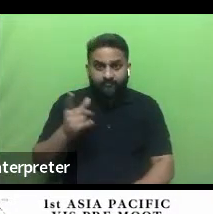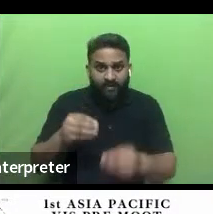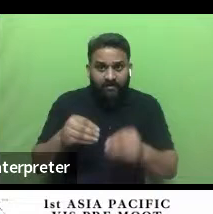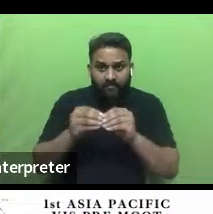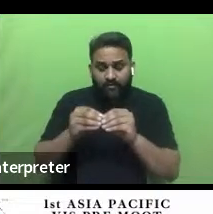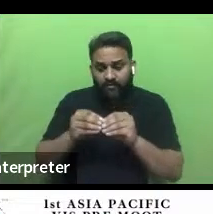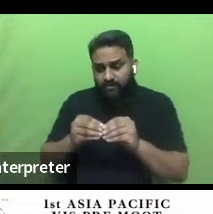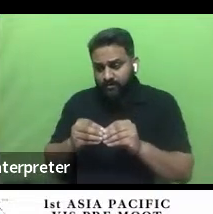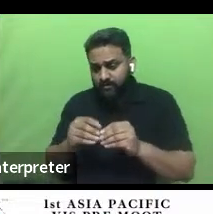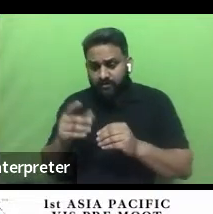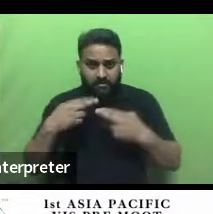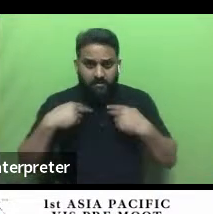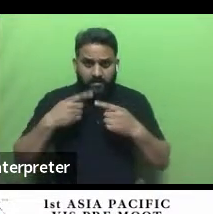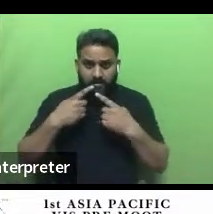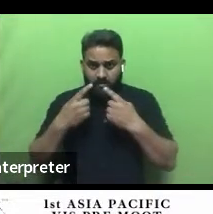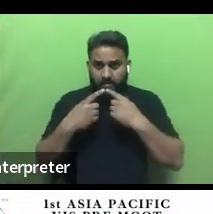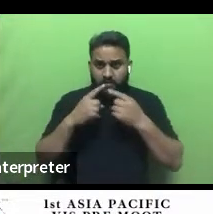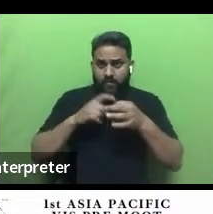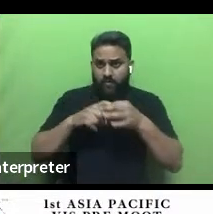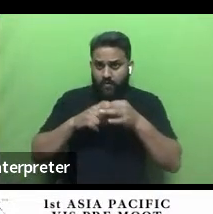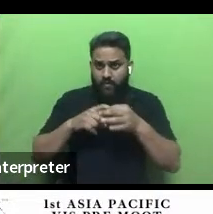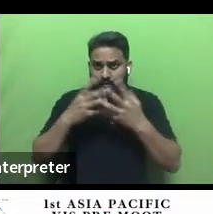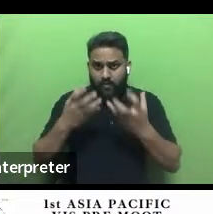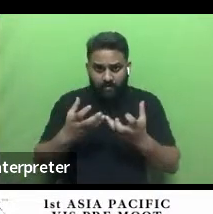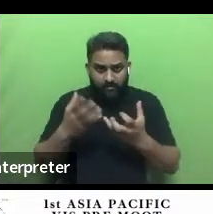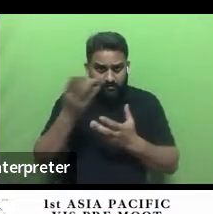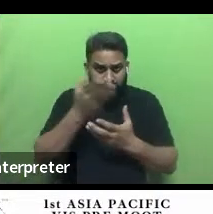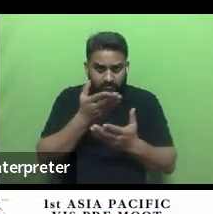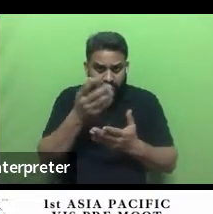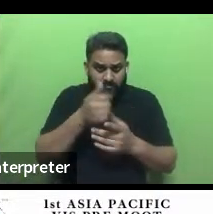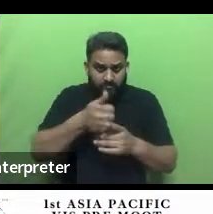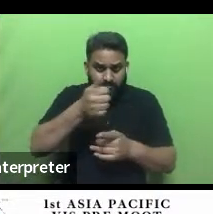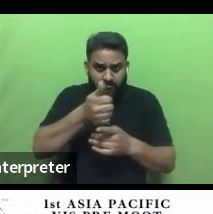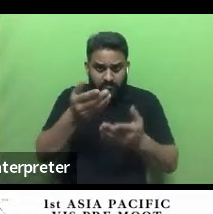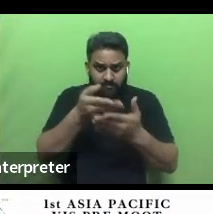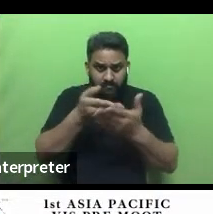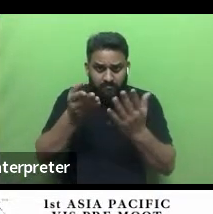other arbitrators have any questions on this first section?